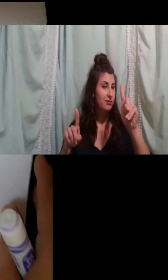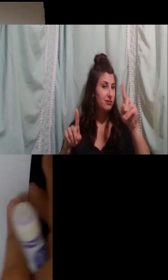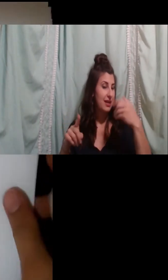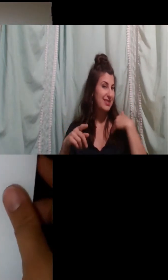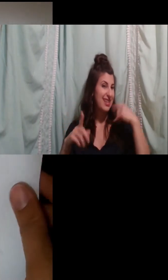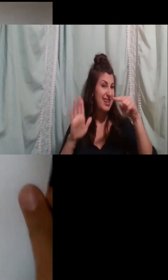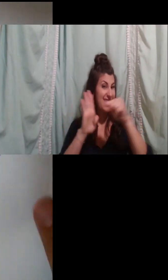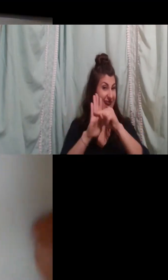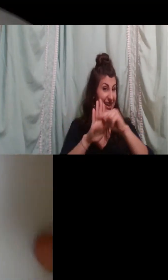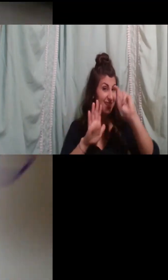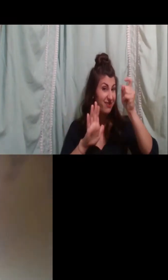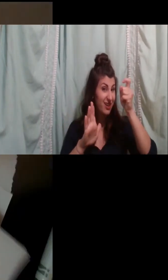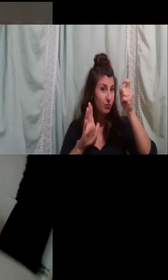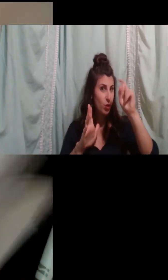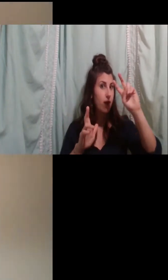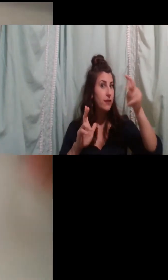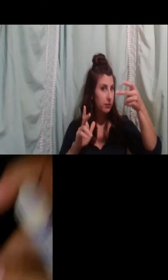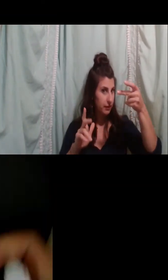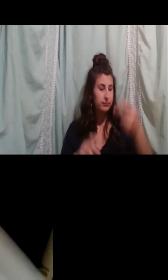flip it.